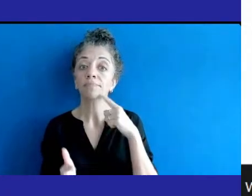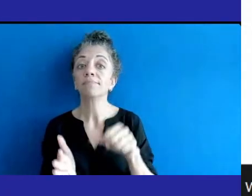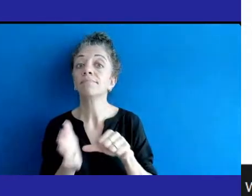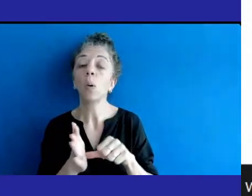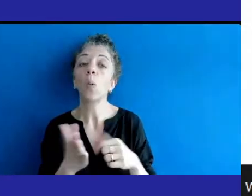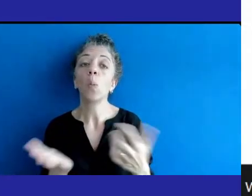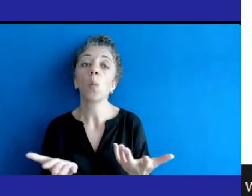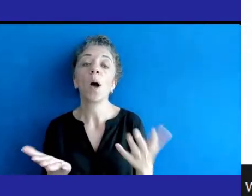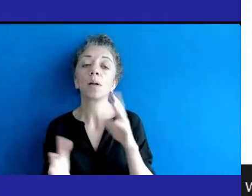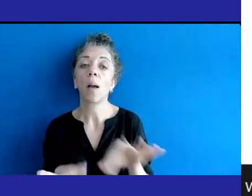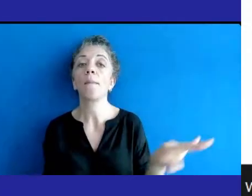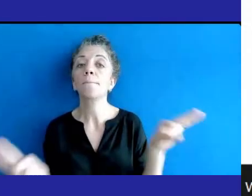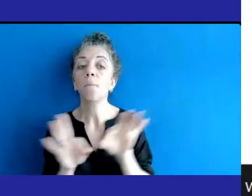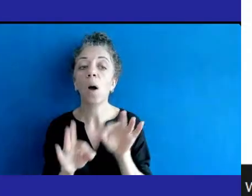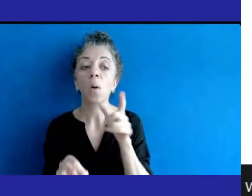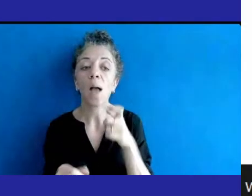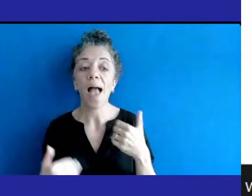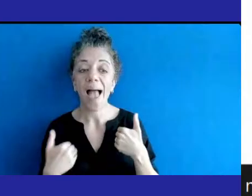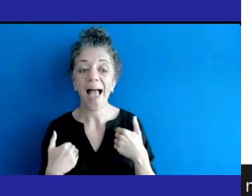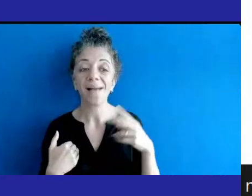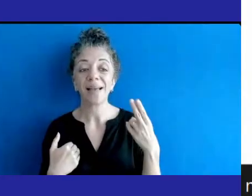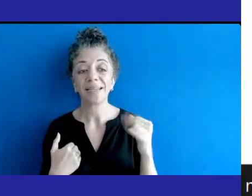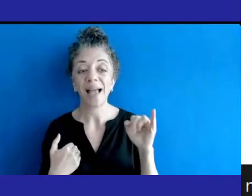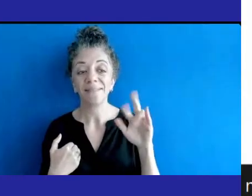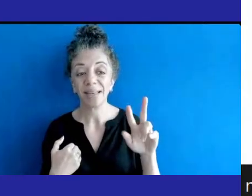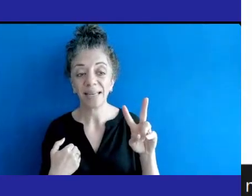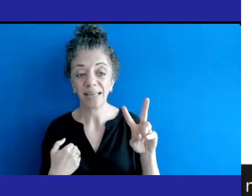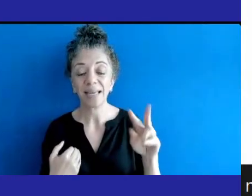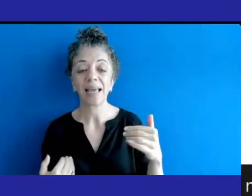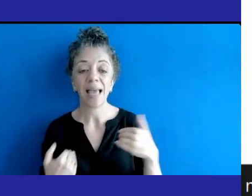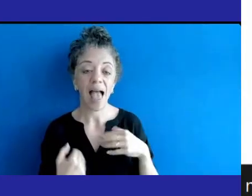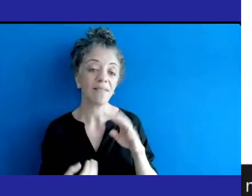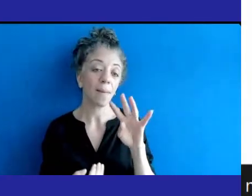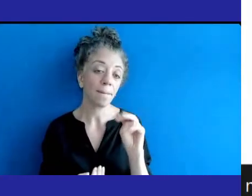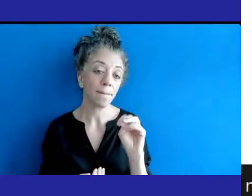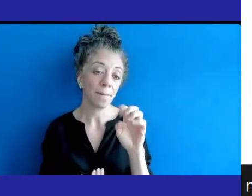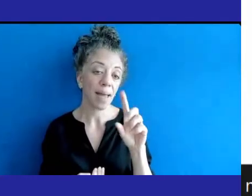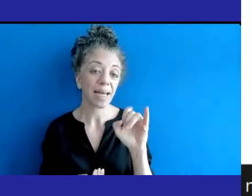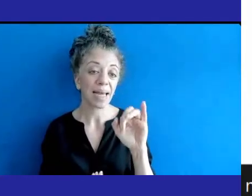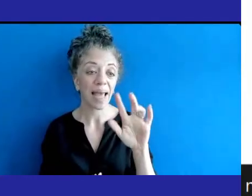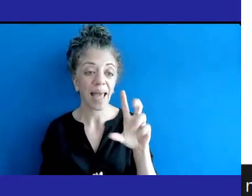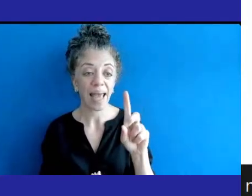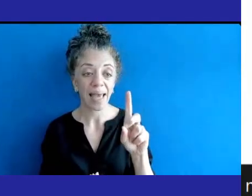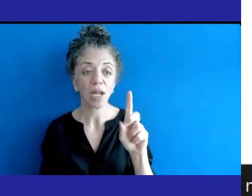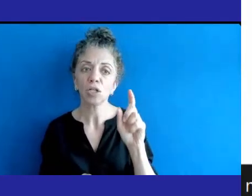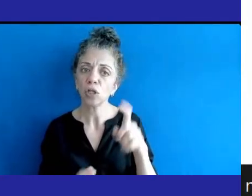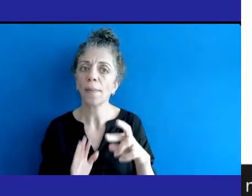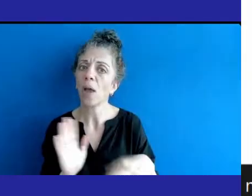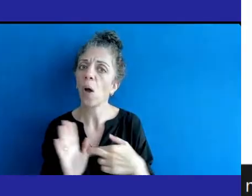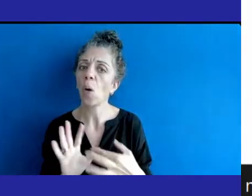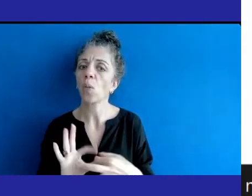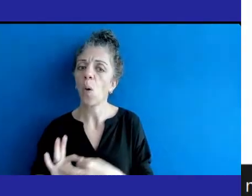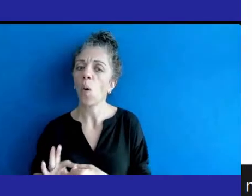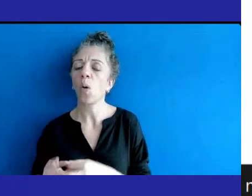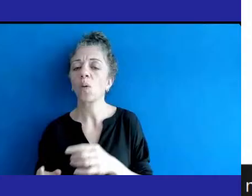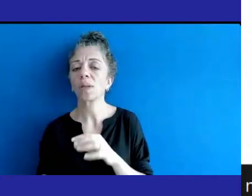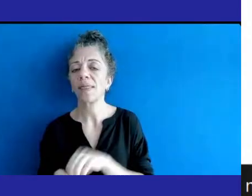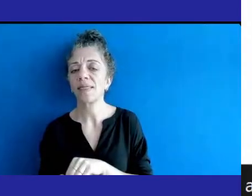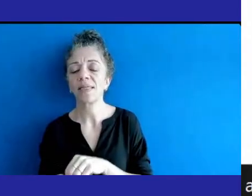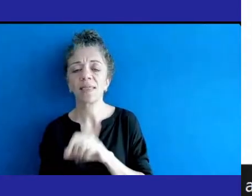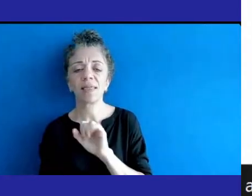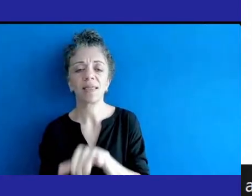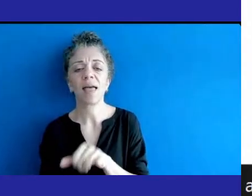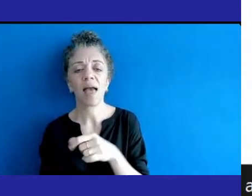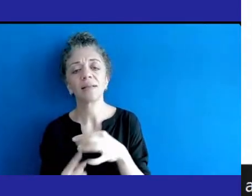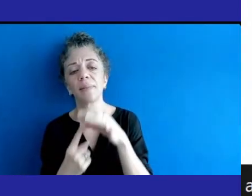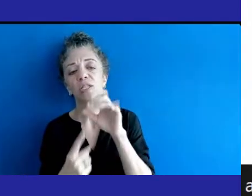that people living with HIV and Medicaid should be enrolled in our special needs plan. If they're in the